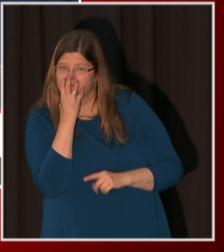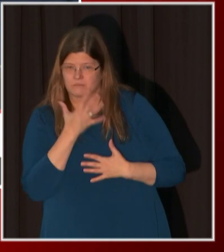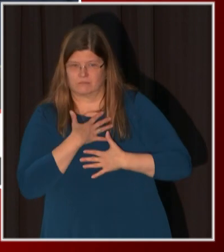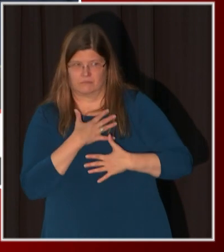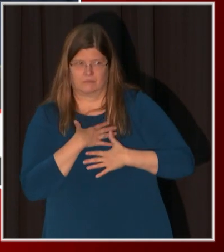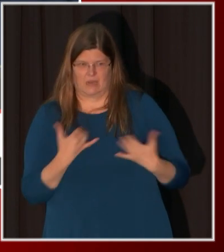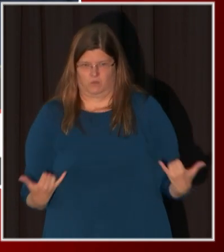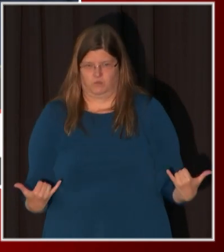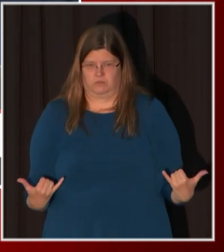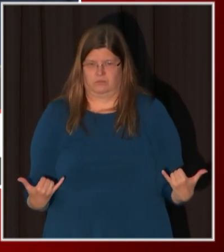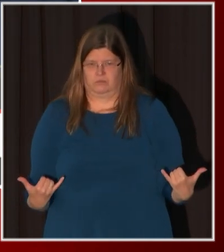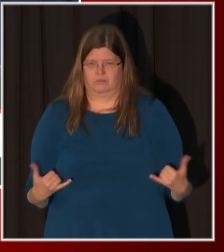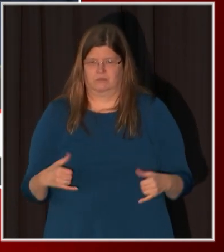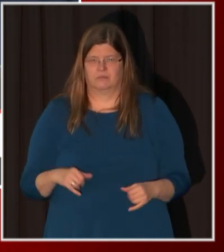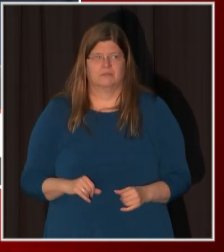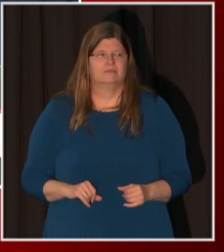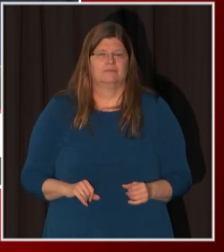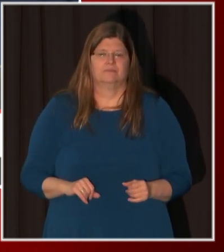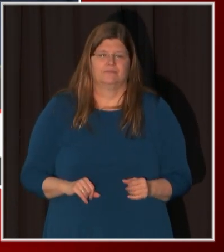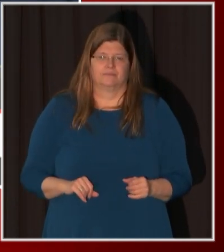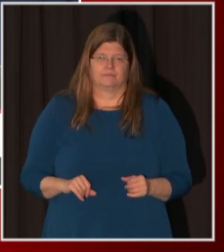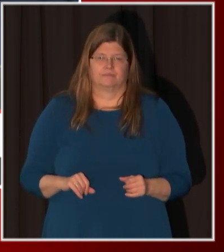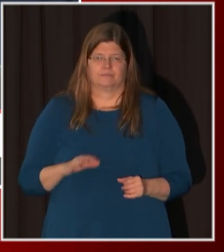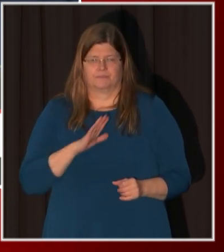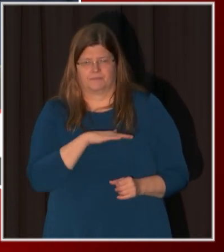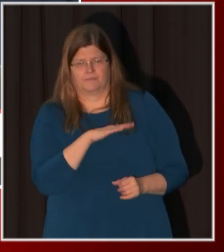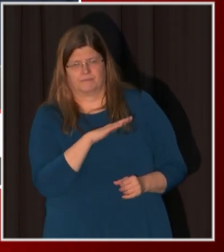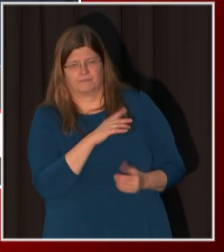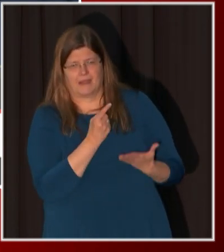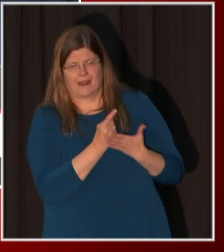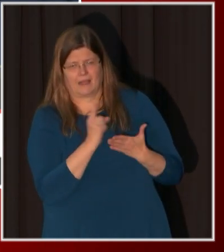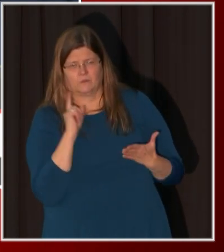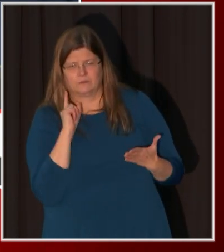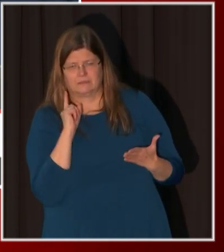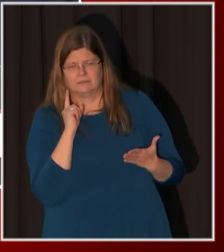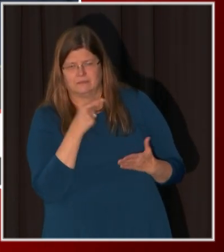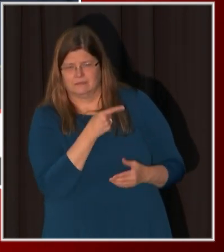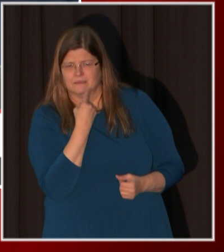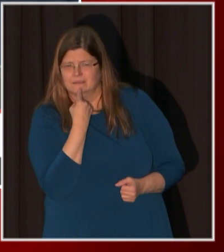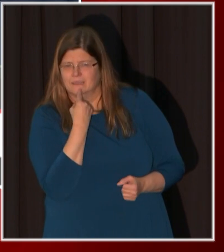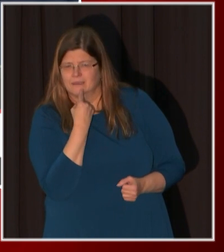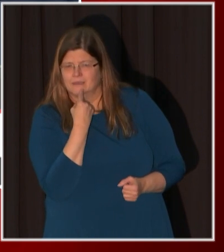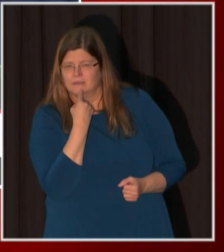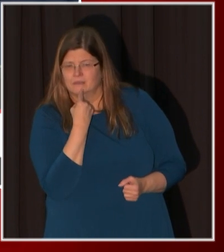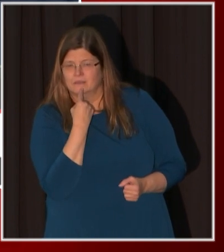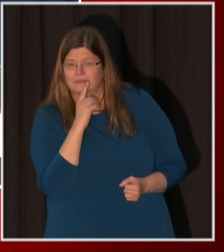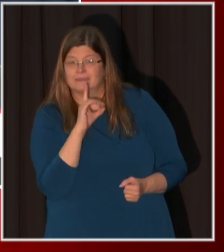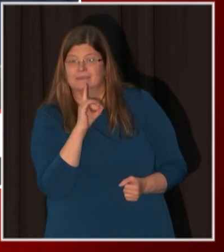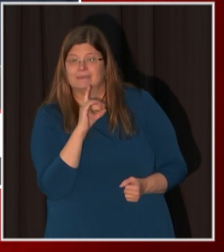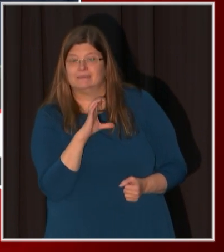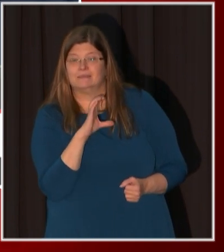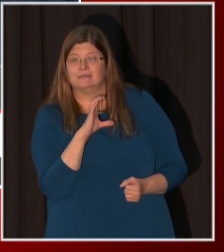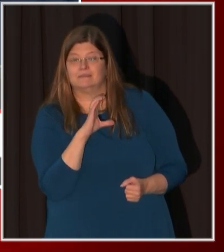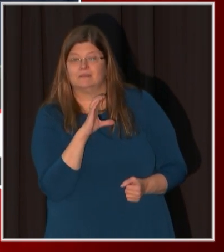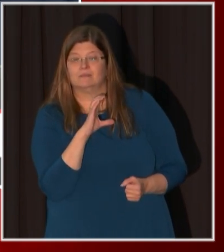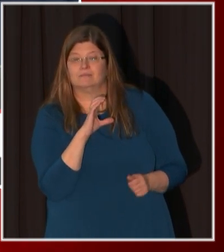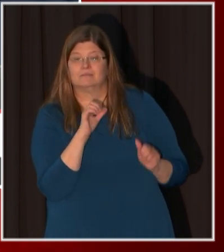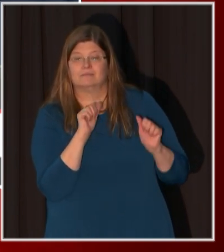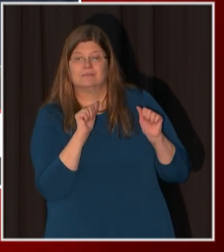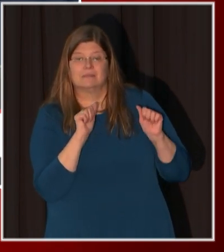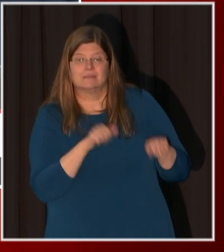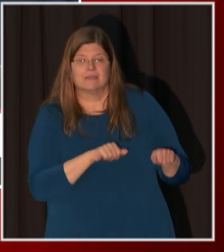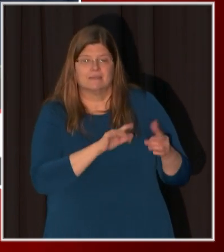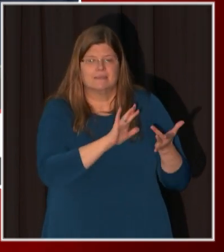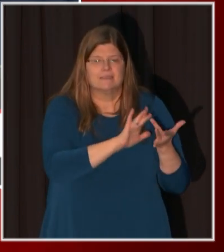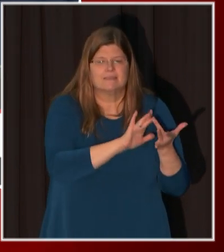And then either you or someone else mentioned last week that the city was able to do contact tracing for 70% of confirmed cases. What did